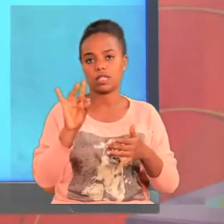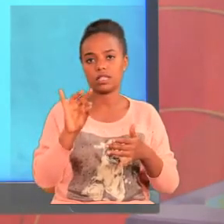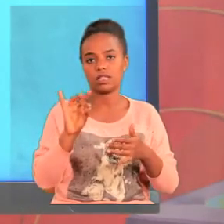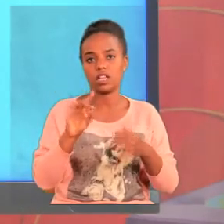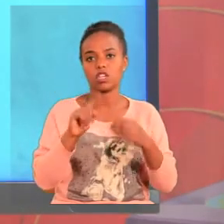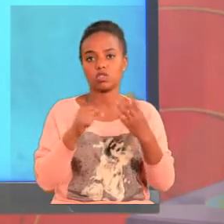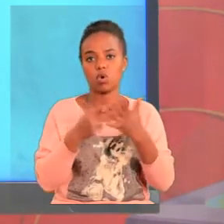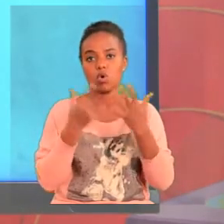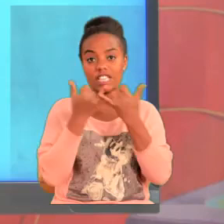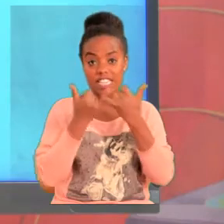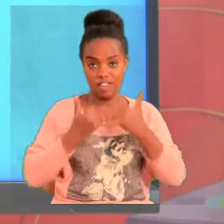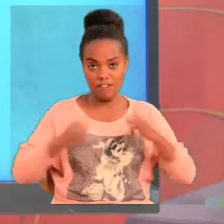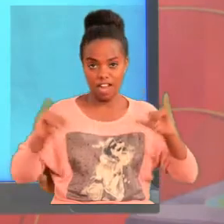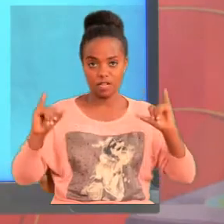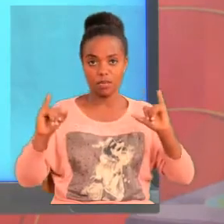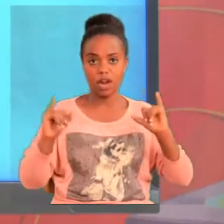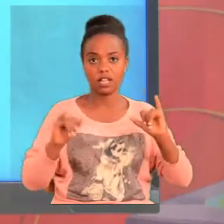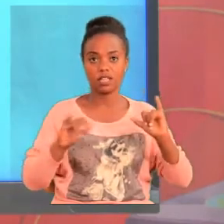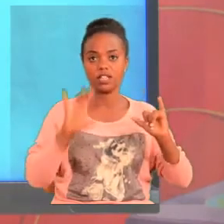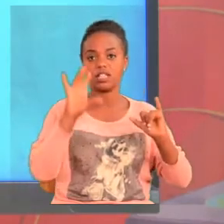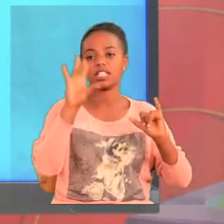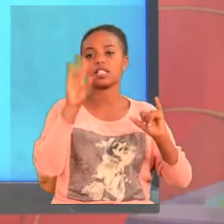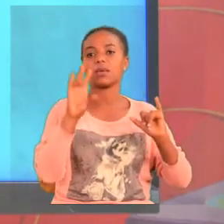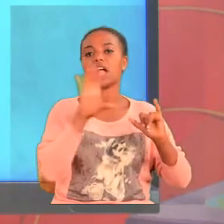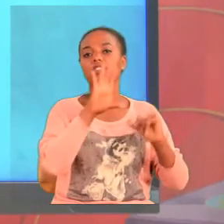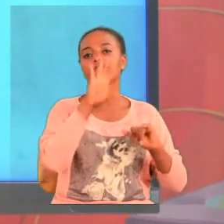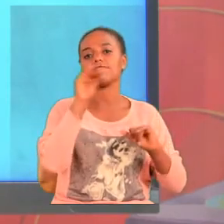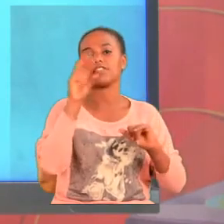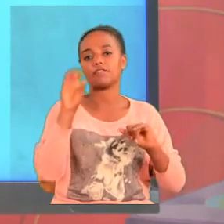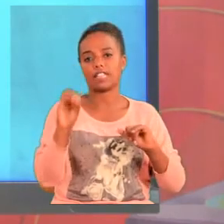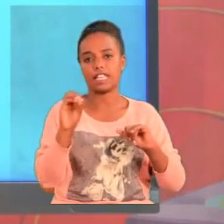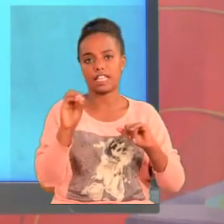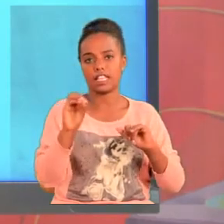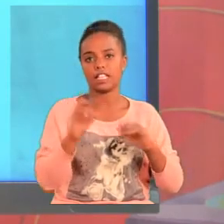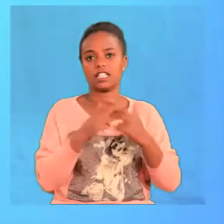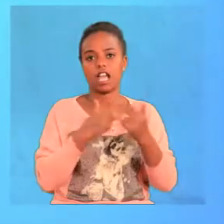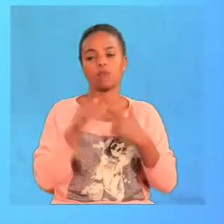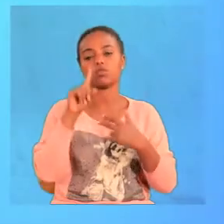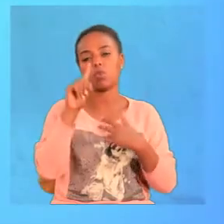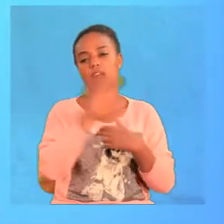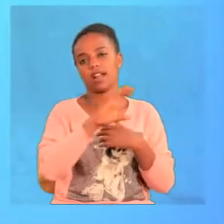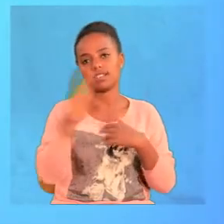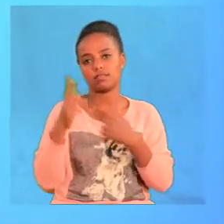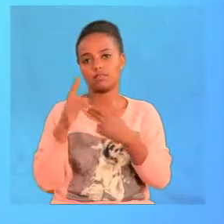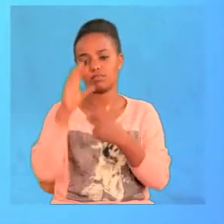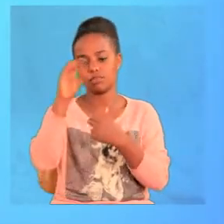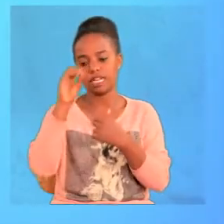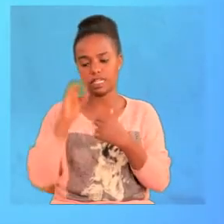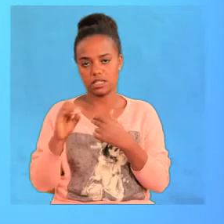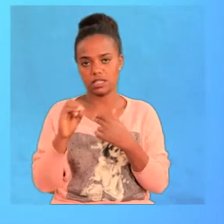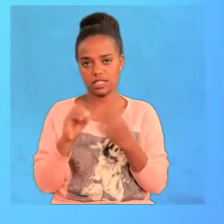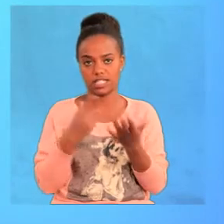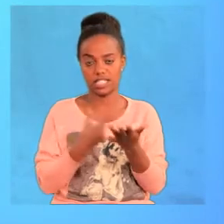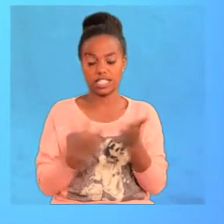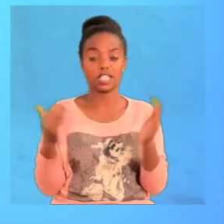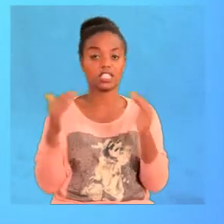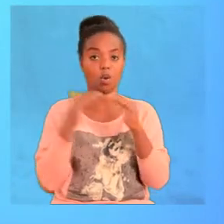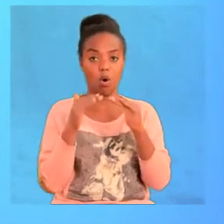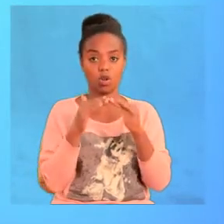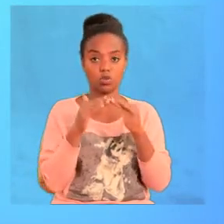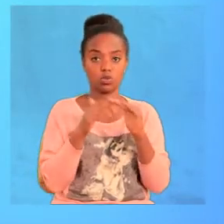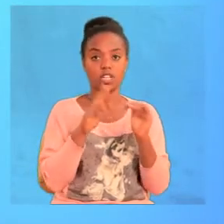by the selling price, it is 750 times 100%. So this is equal to it